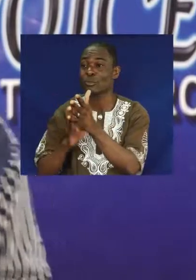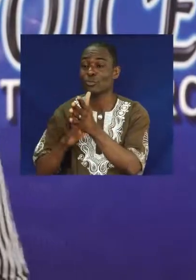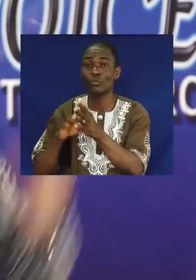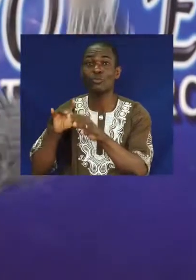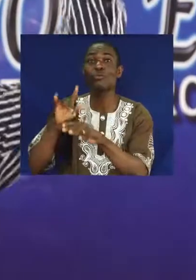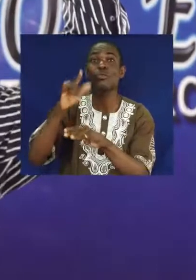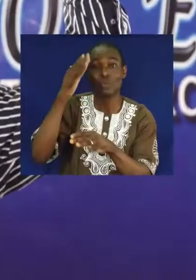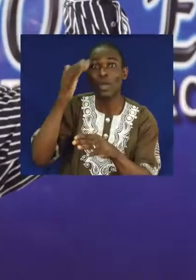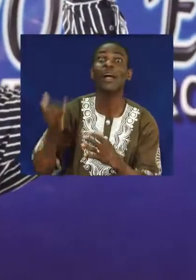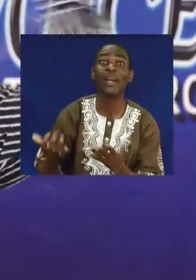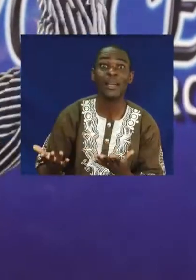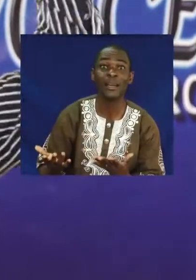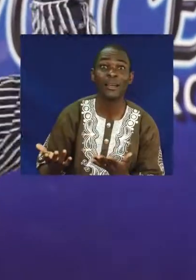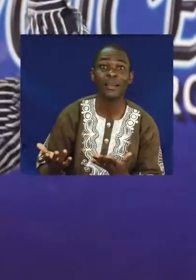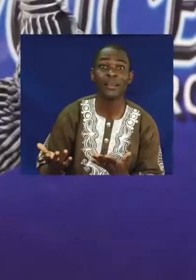a former ho, now assume.